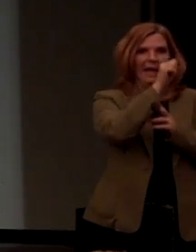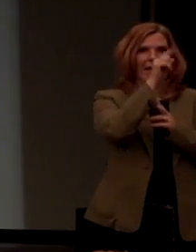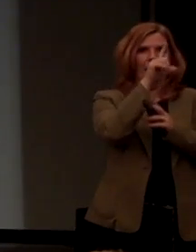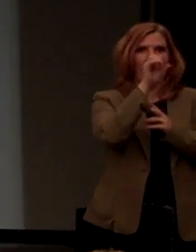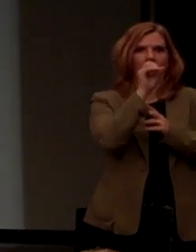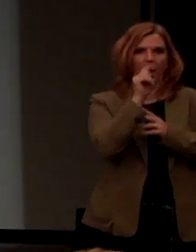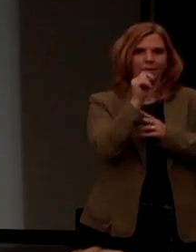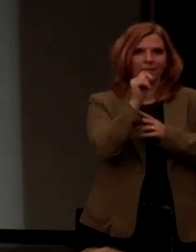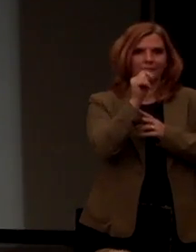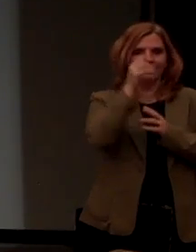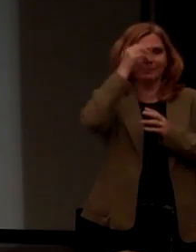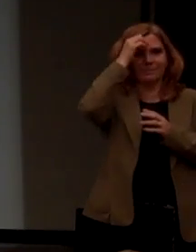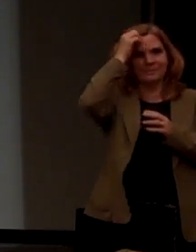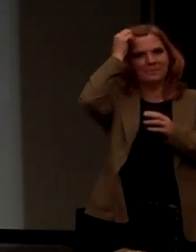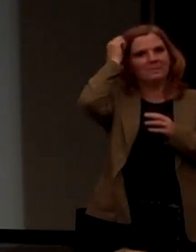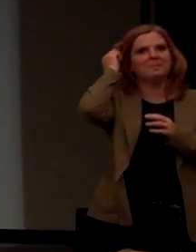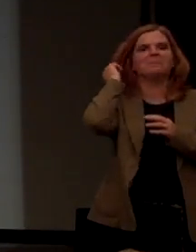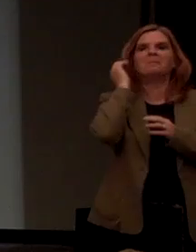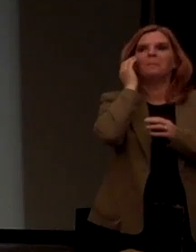A lot.